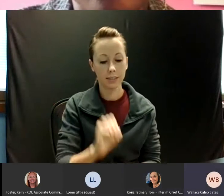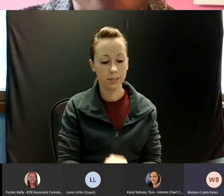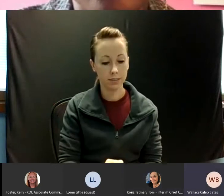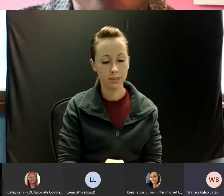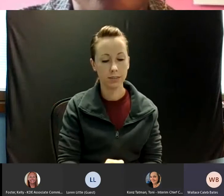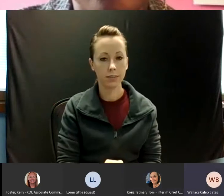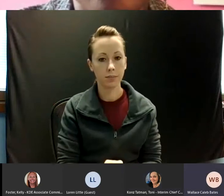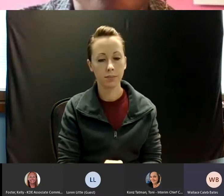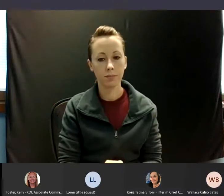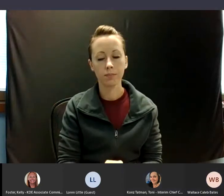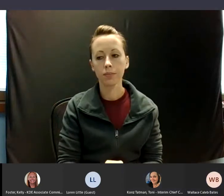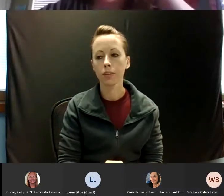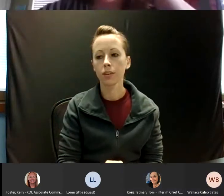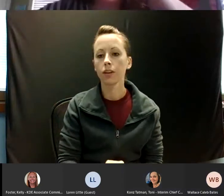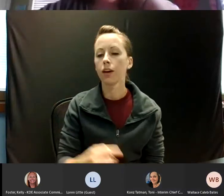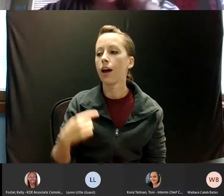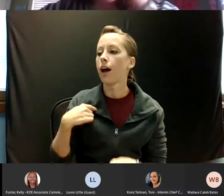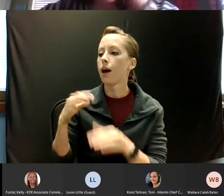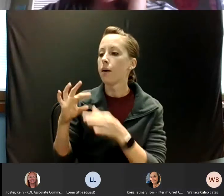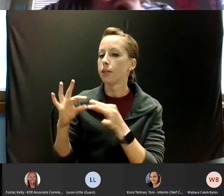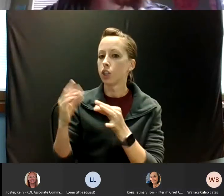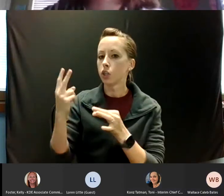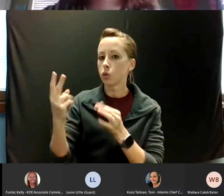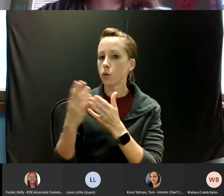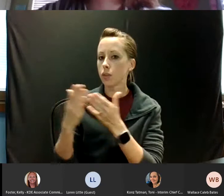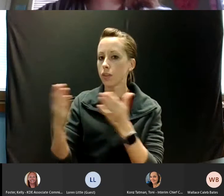So I mentioned two things in the chat. One thing that I'm